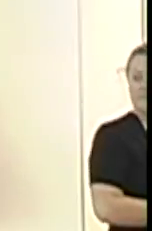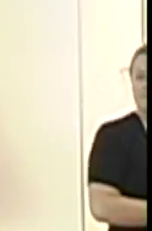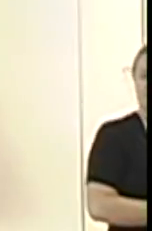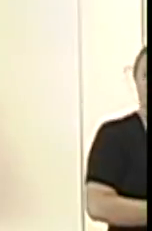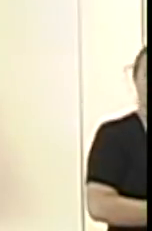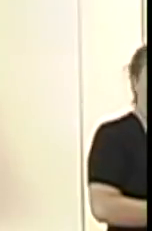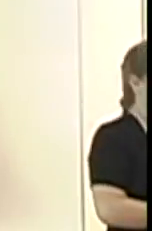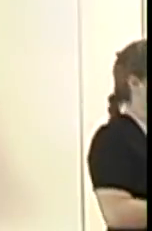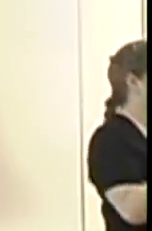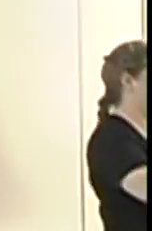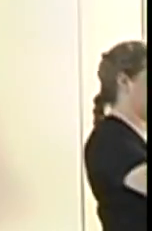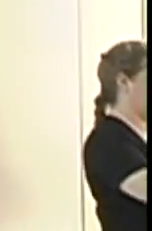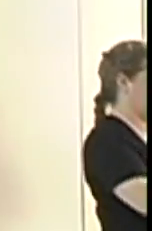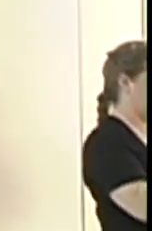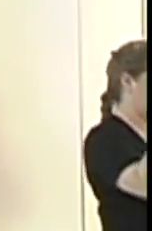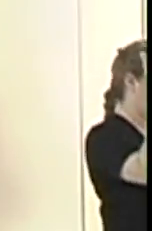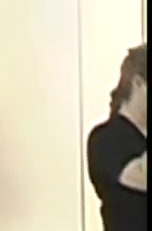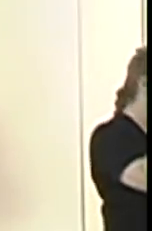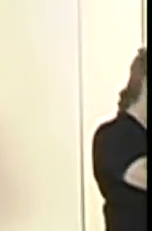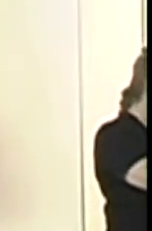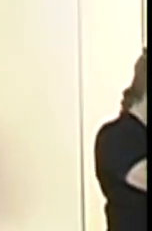that clear? So instead of this,